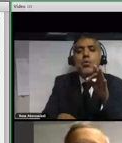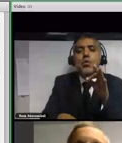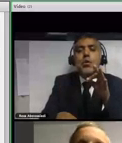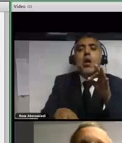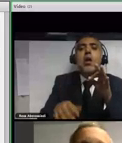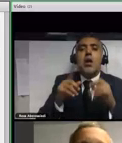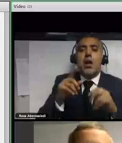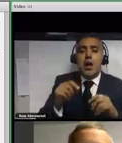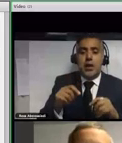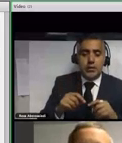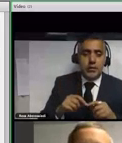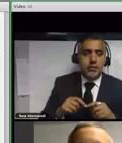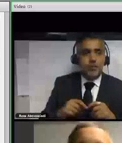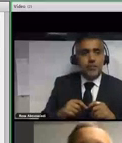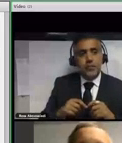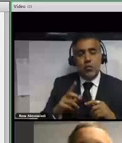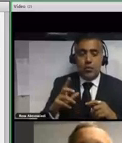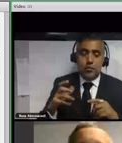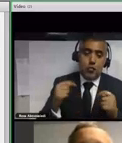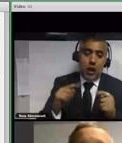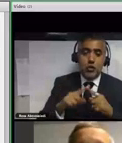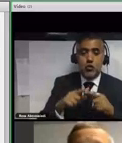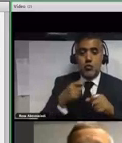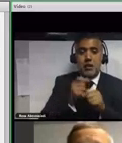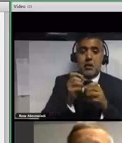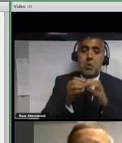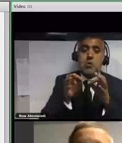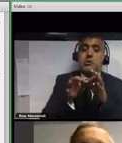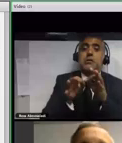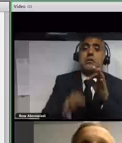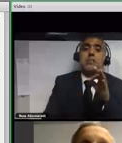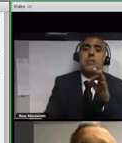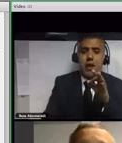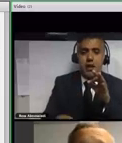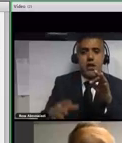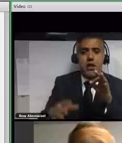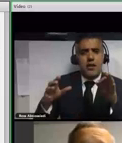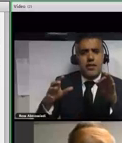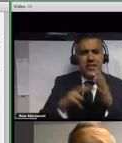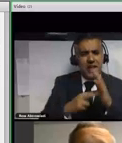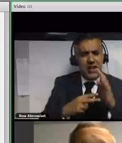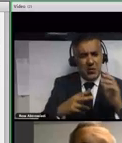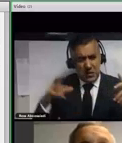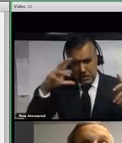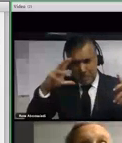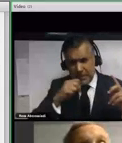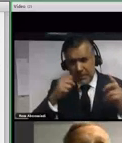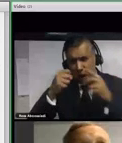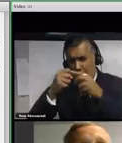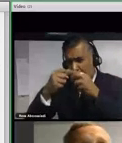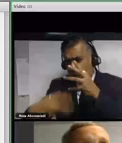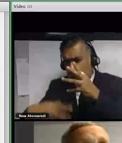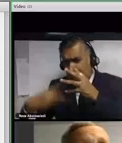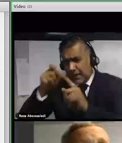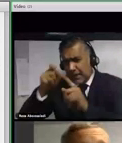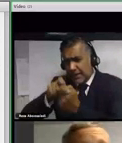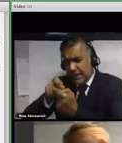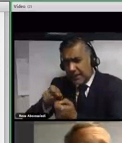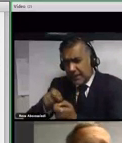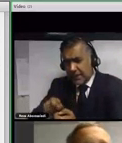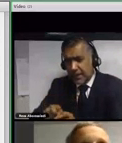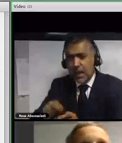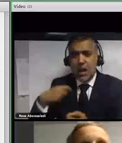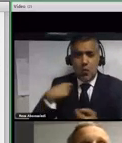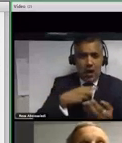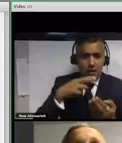it in this sort of simplified way of thinking about it, we really miss a lot of what's going on, and you can get results which may not make sense